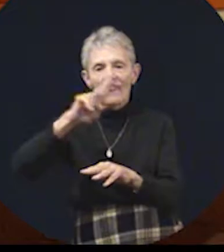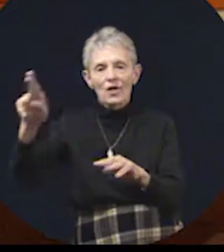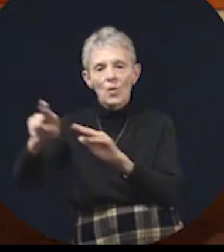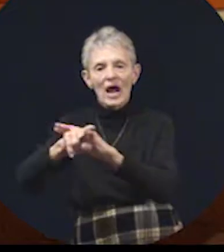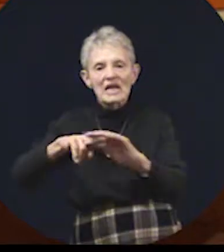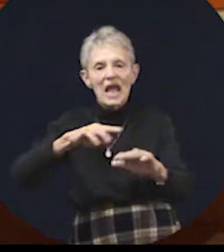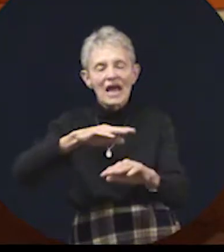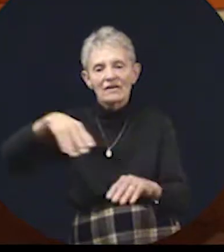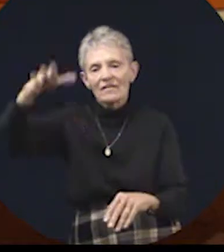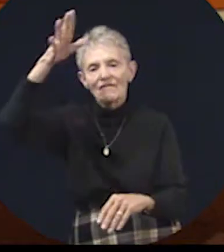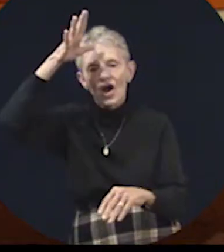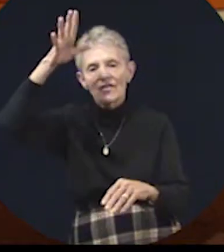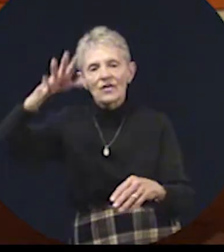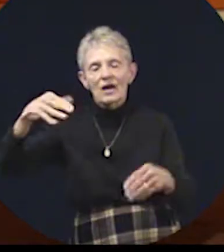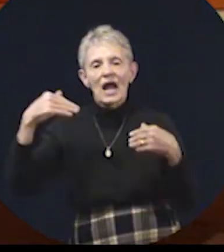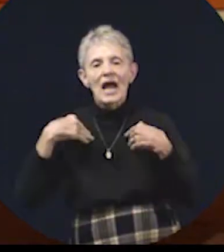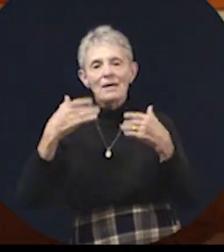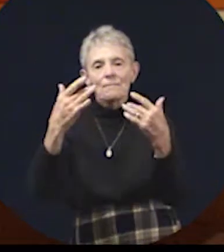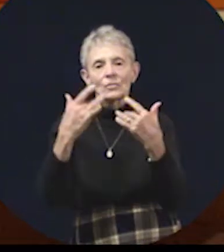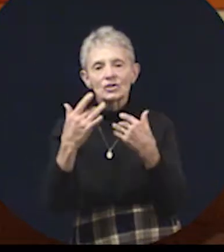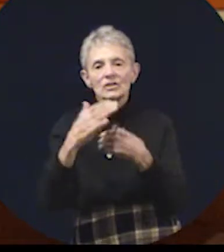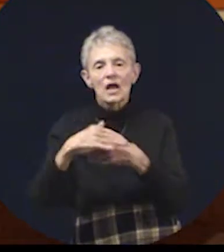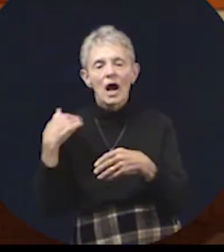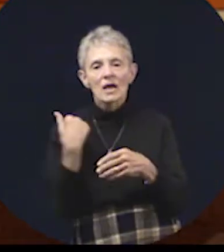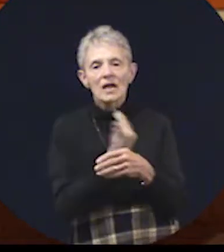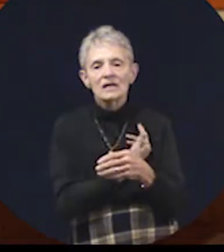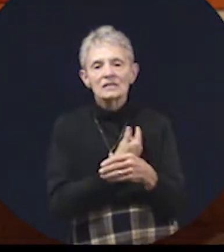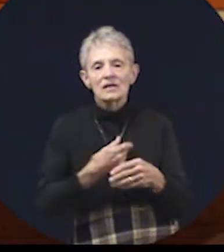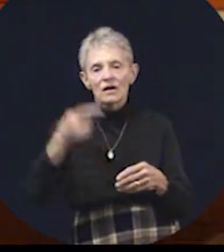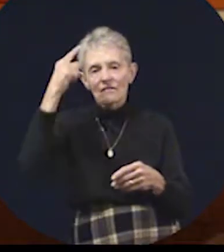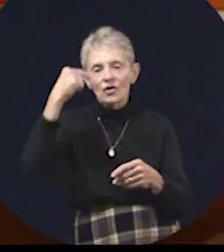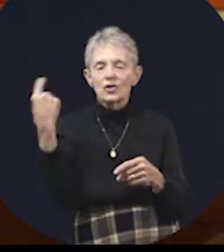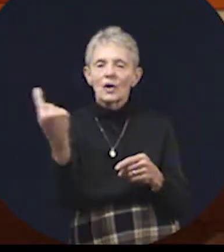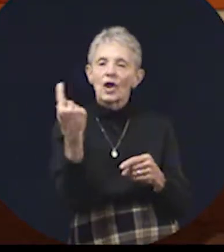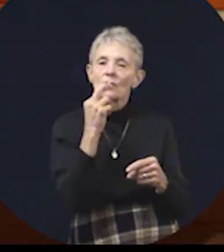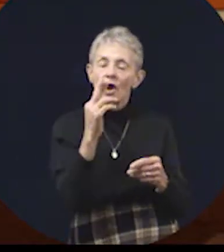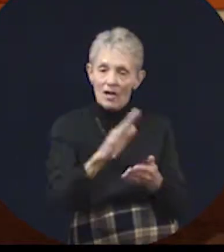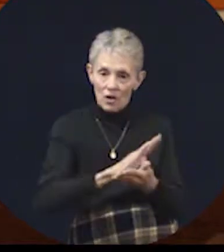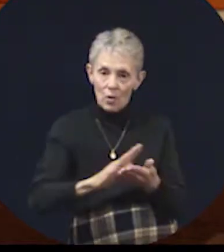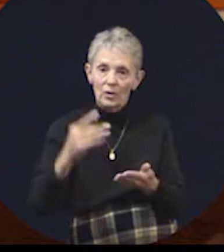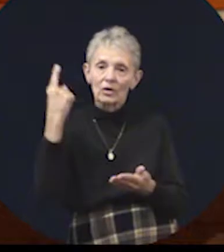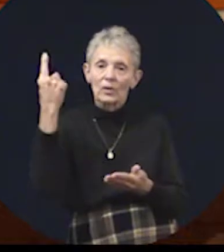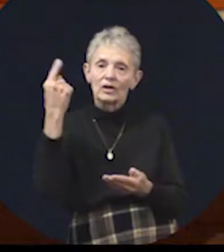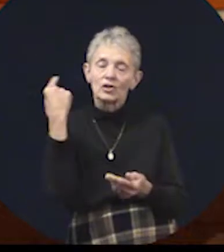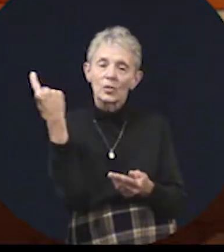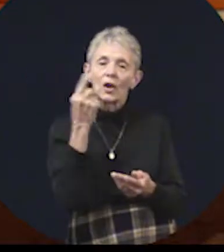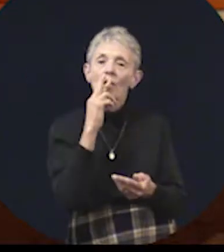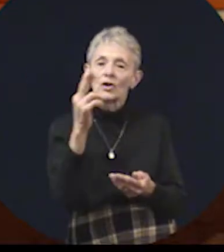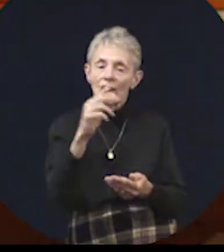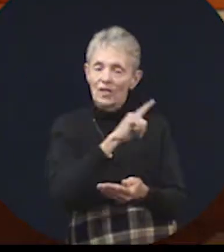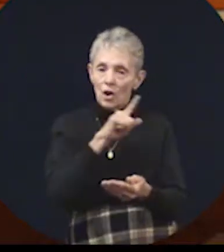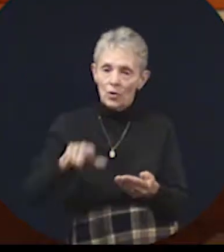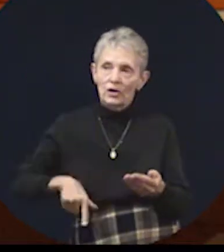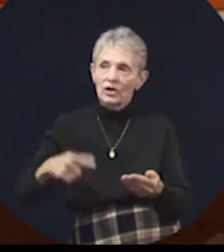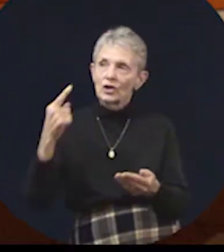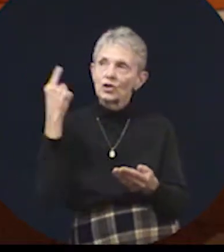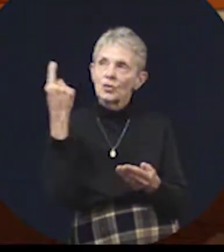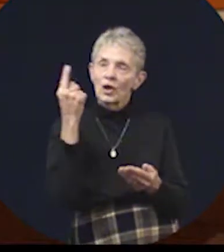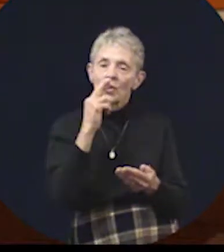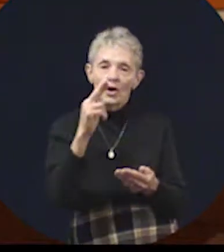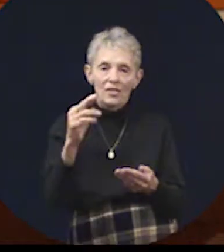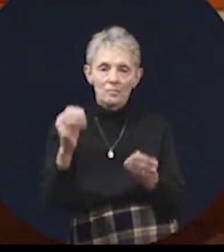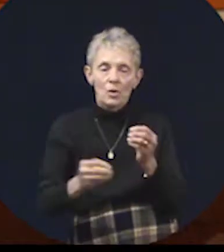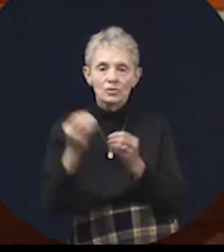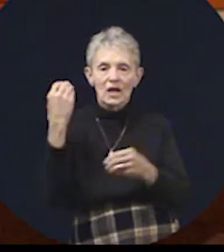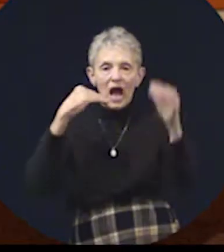right hand of the Father, have mercy on us. For you alone are the Holy One, you alone are the Lord, you